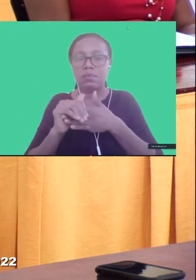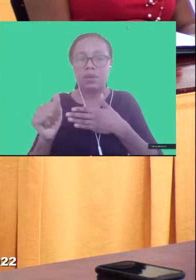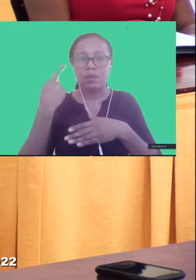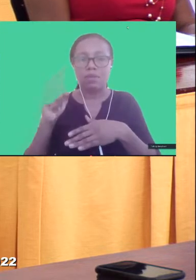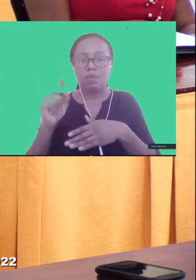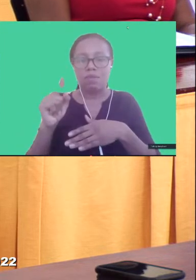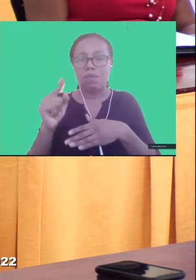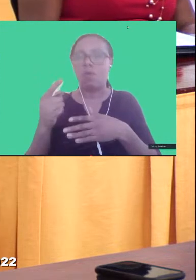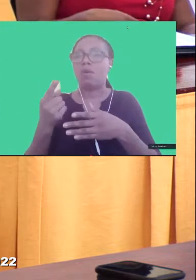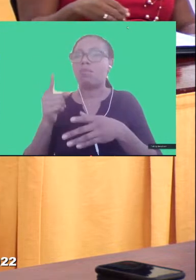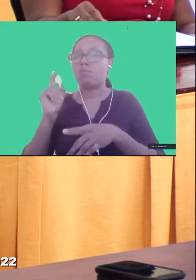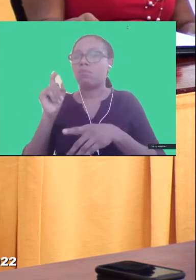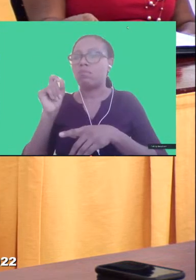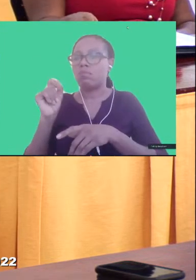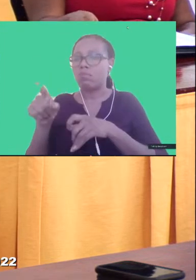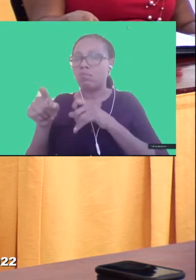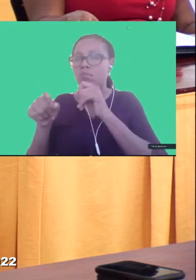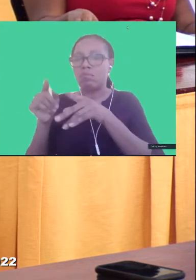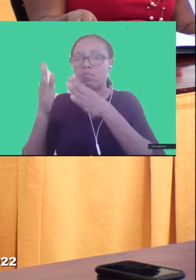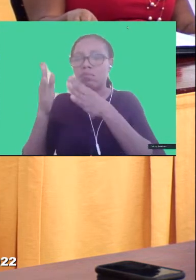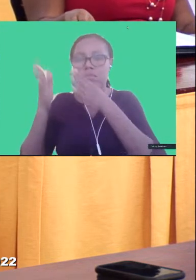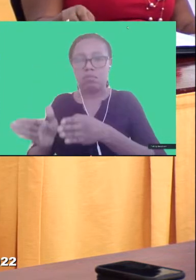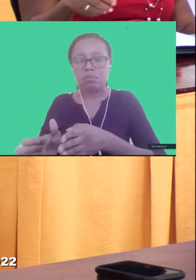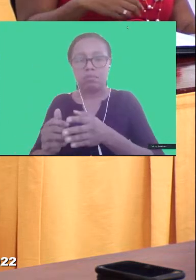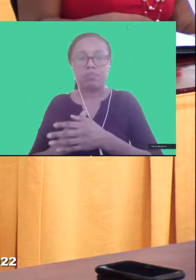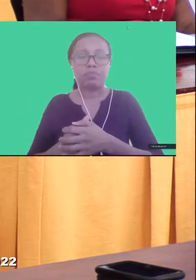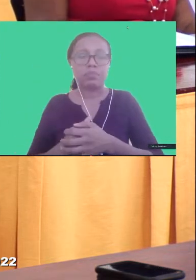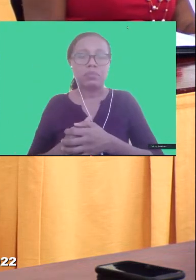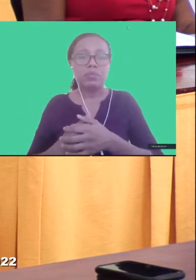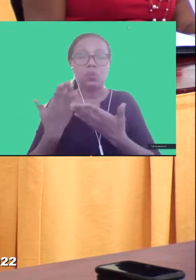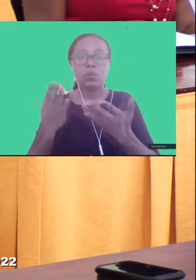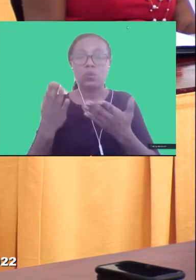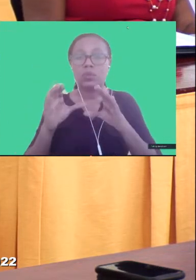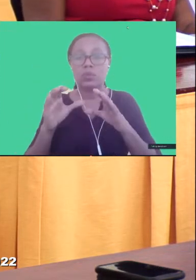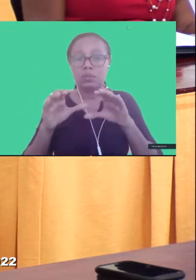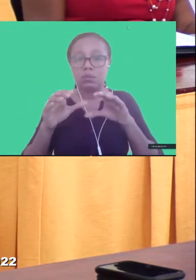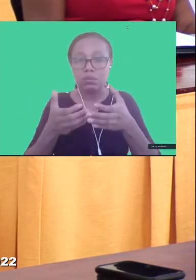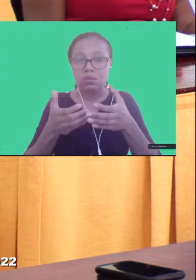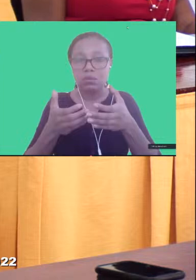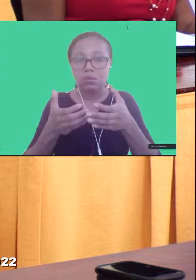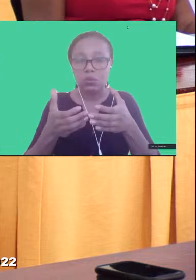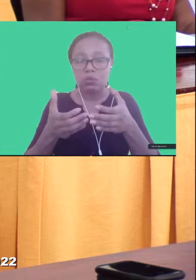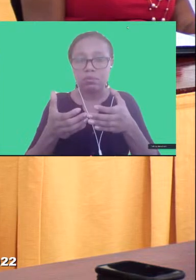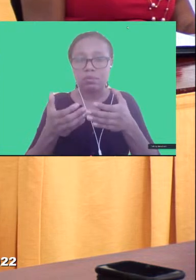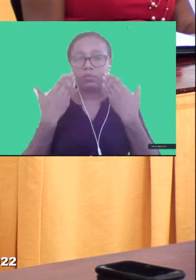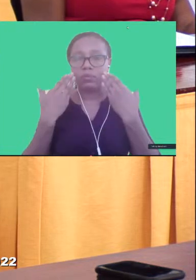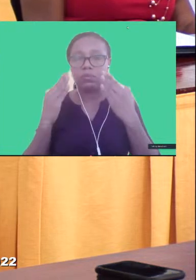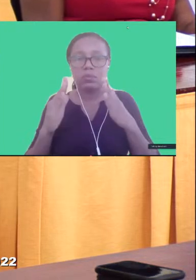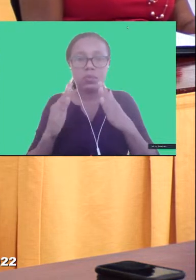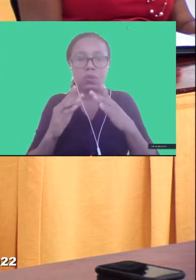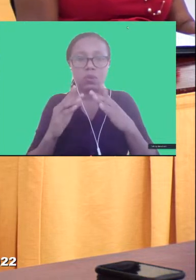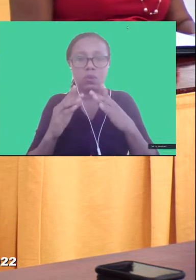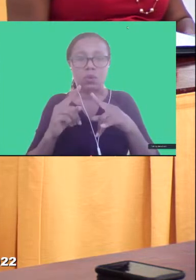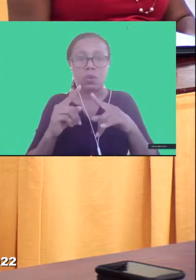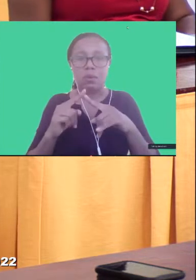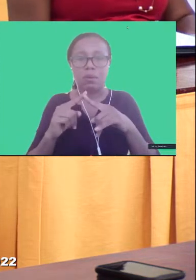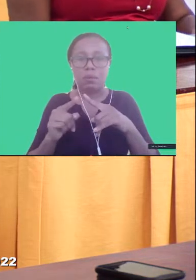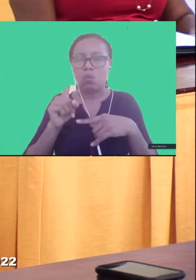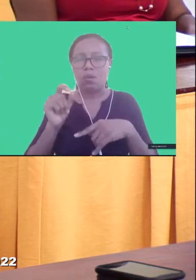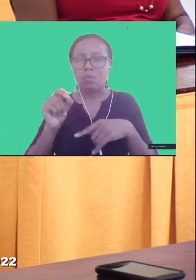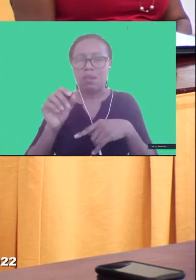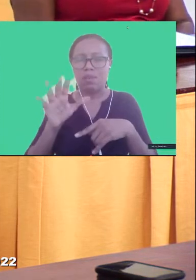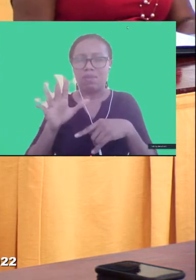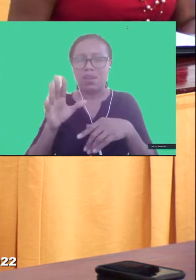division. It might be helpful if the honourable member just indicates which division this 1.5 million is, because I was not able to